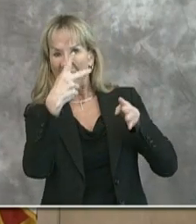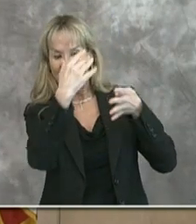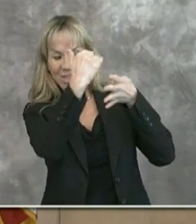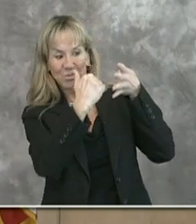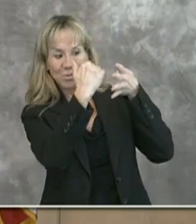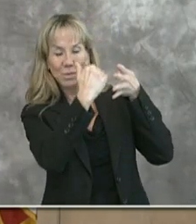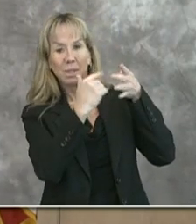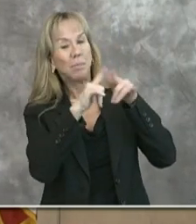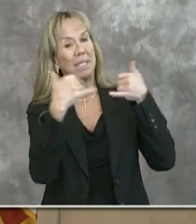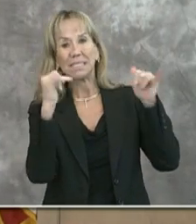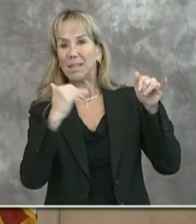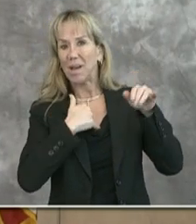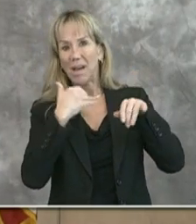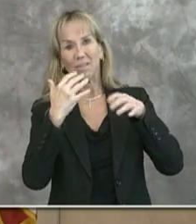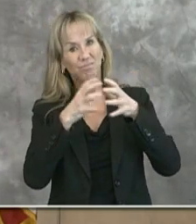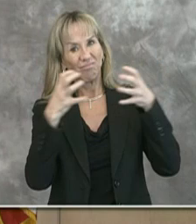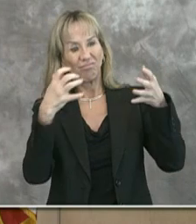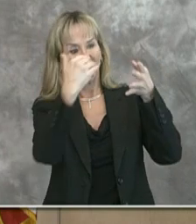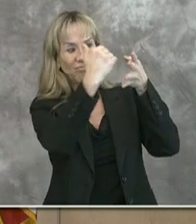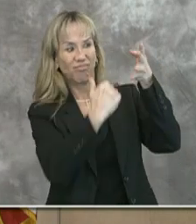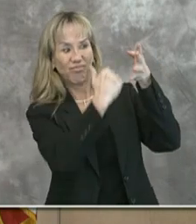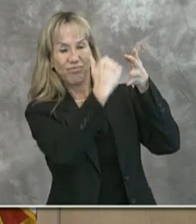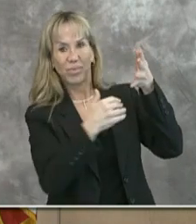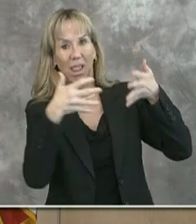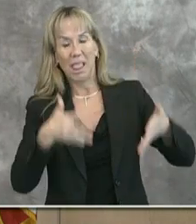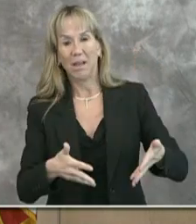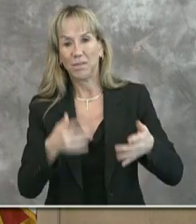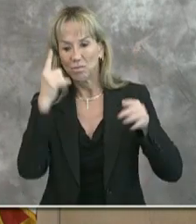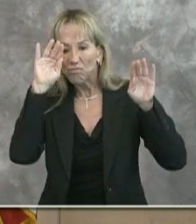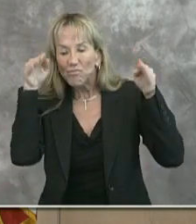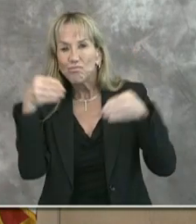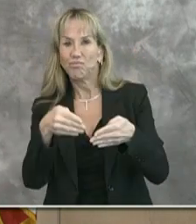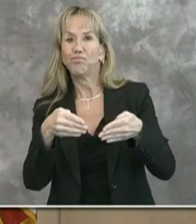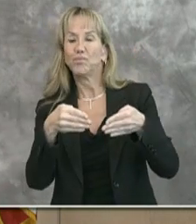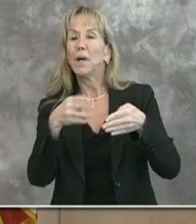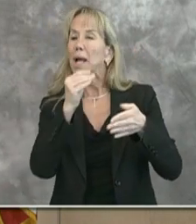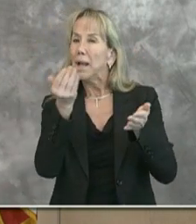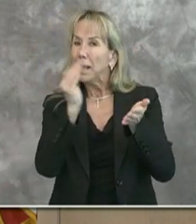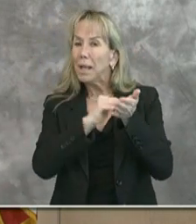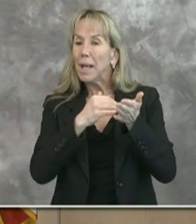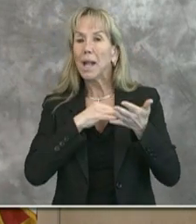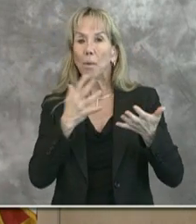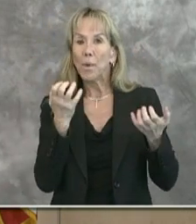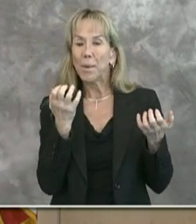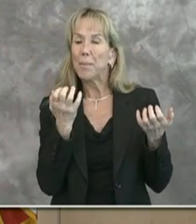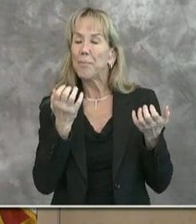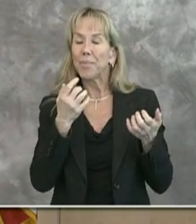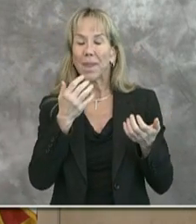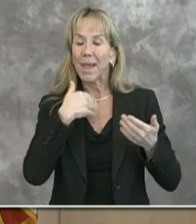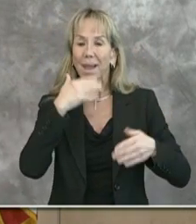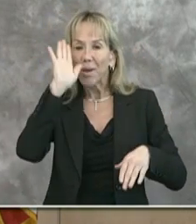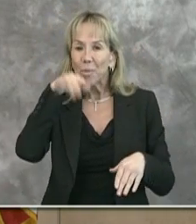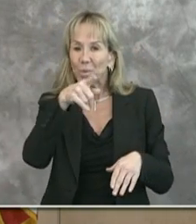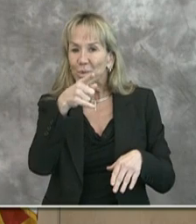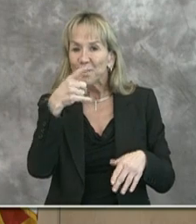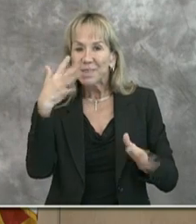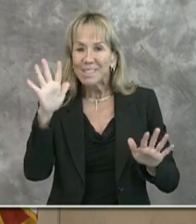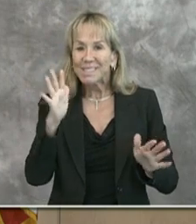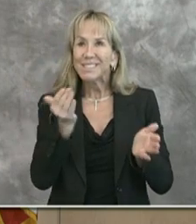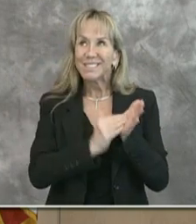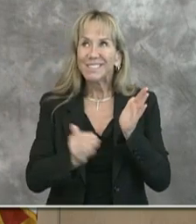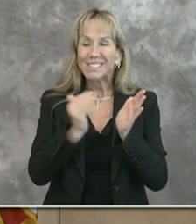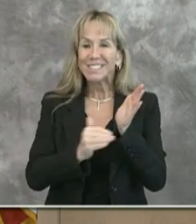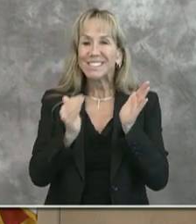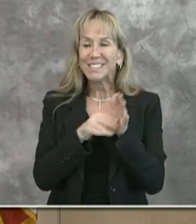go in our April month of action and focused efforts. And to reiterate the point that you've heard many times over, this